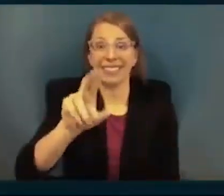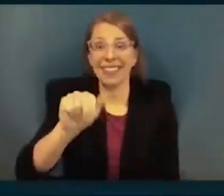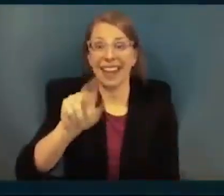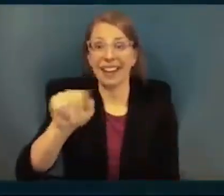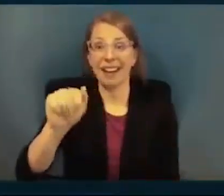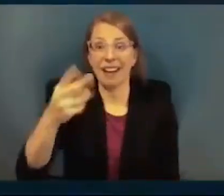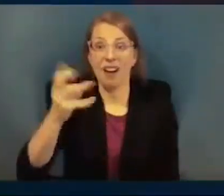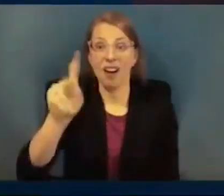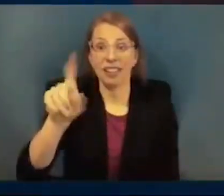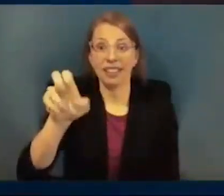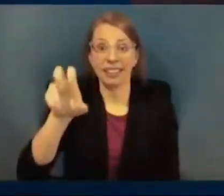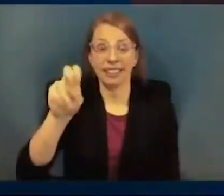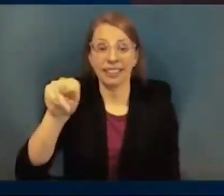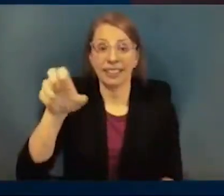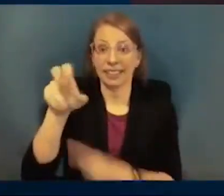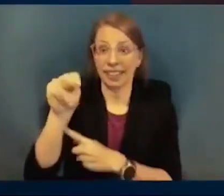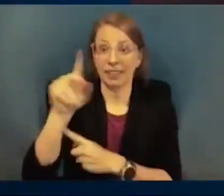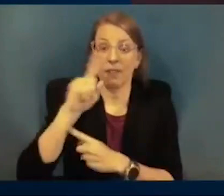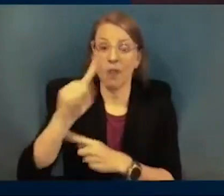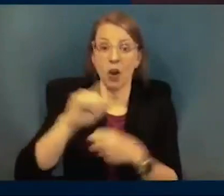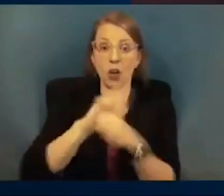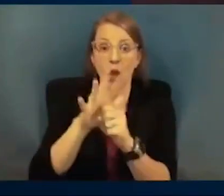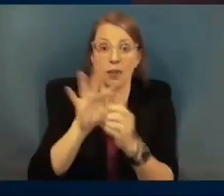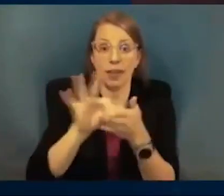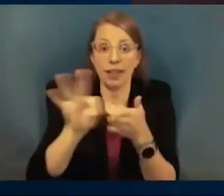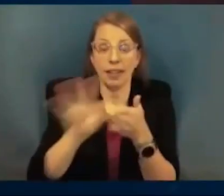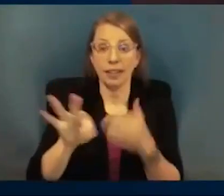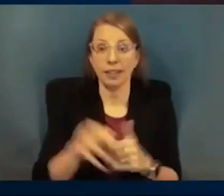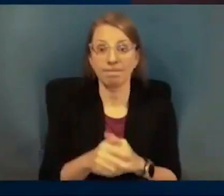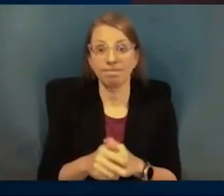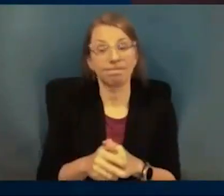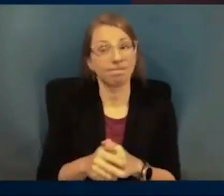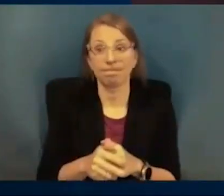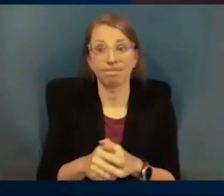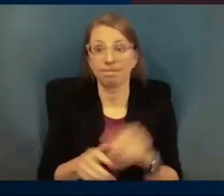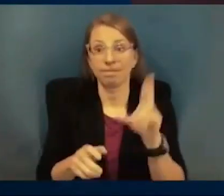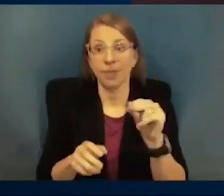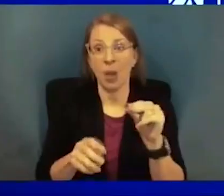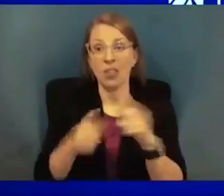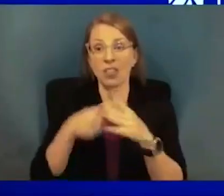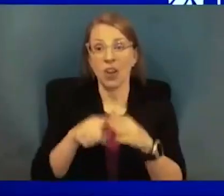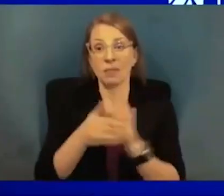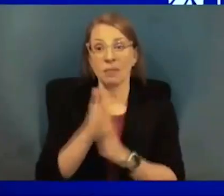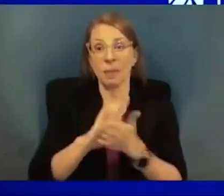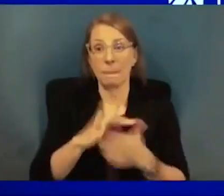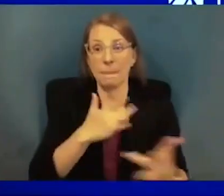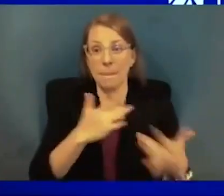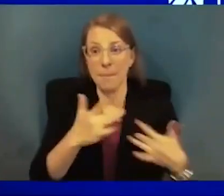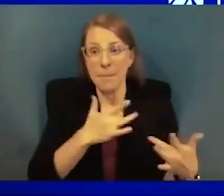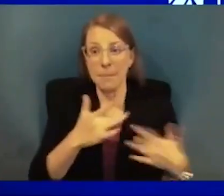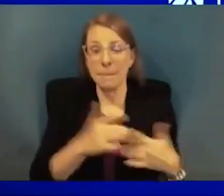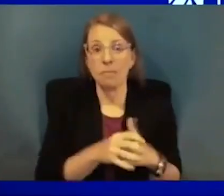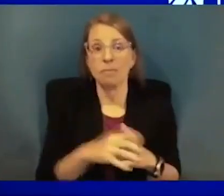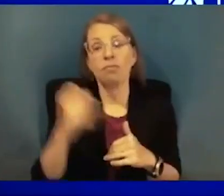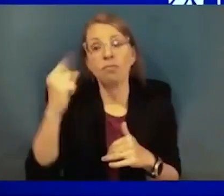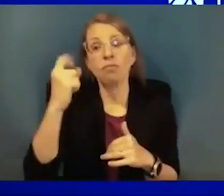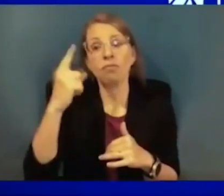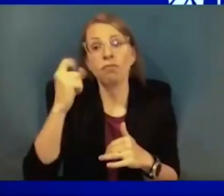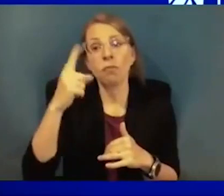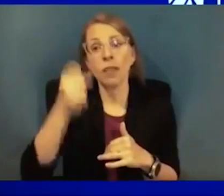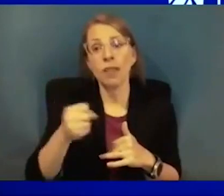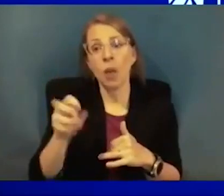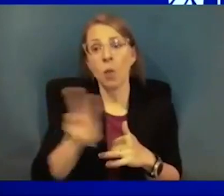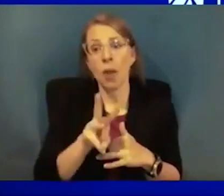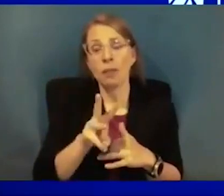good. No, it's starting to be fairly concerning. We know it was very concerning down in southwest Missouri and